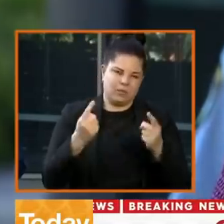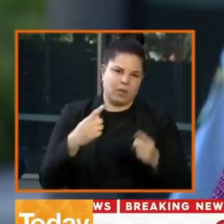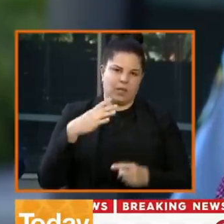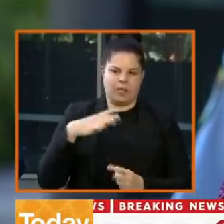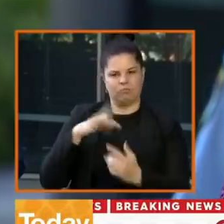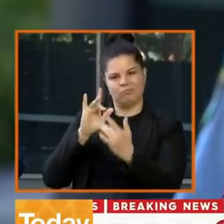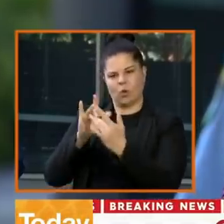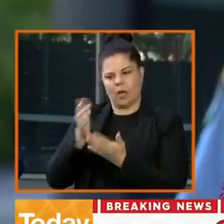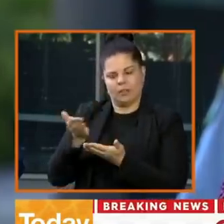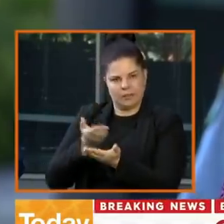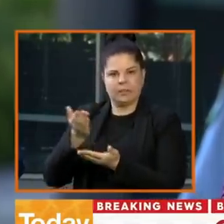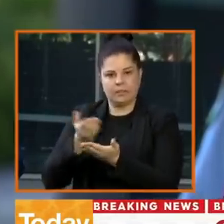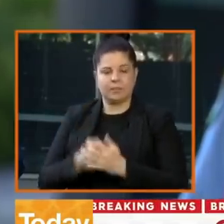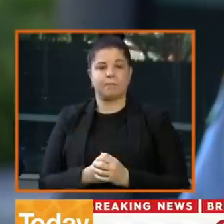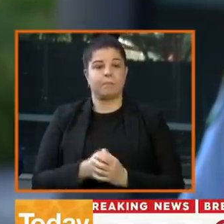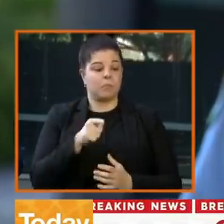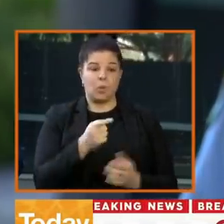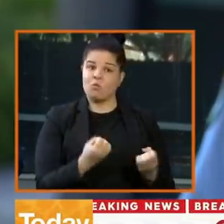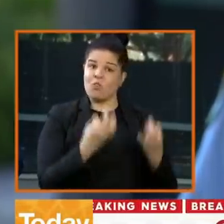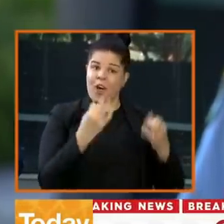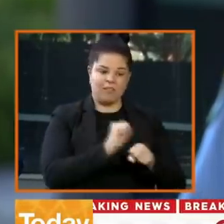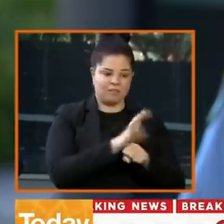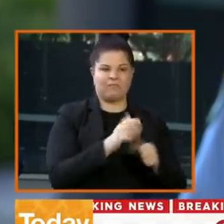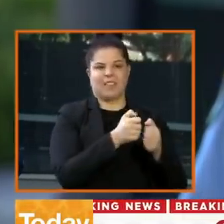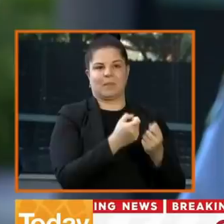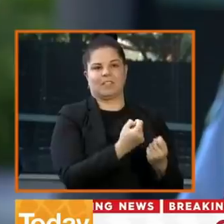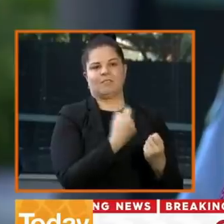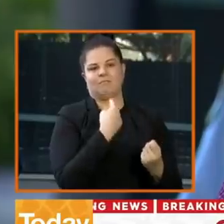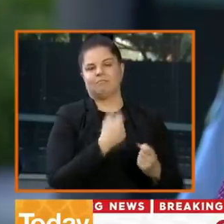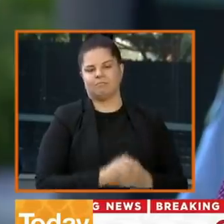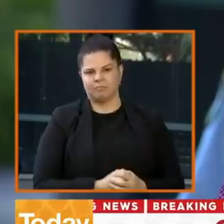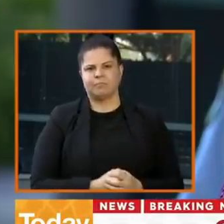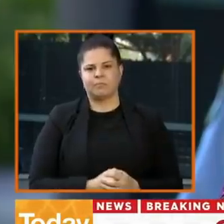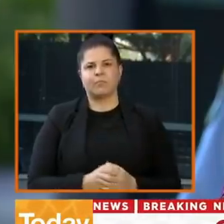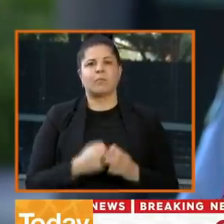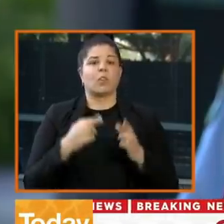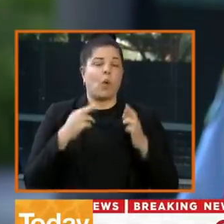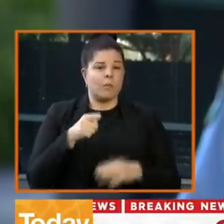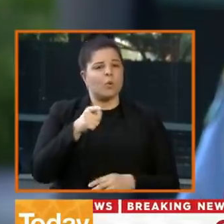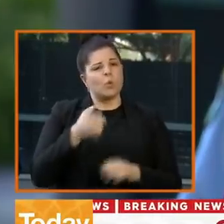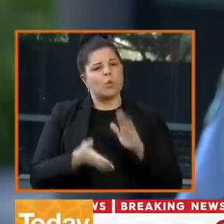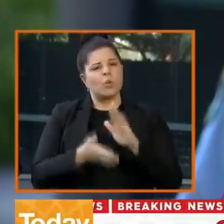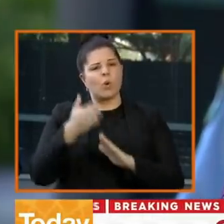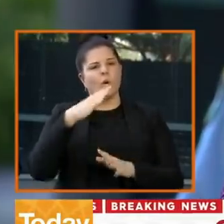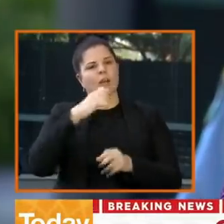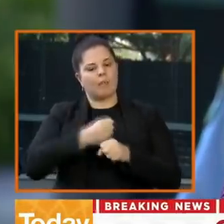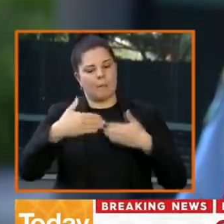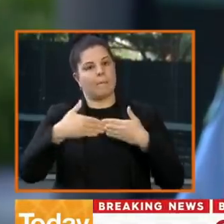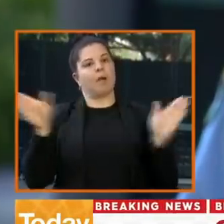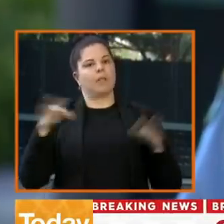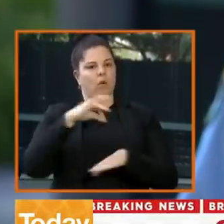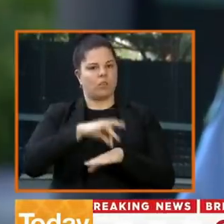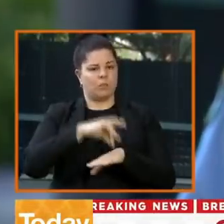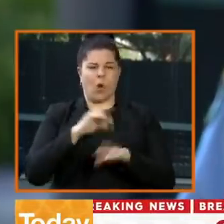if you're negative, there'll now be an SMS service available, and hopefully, if you're going through the public system, you'll get that result on the same day that you're